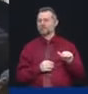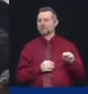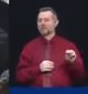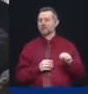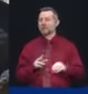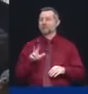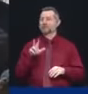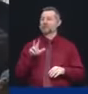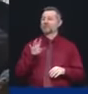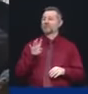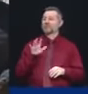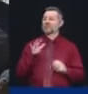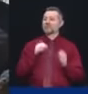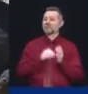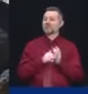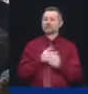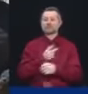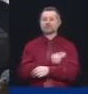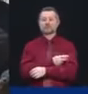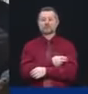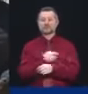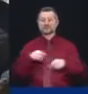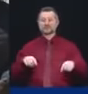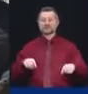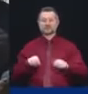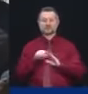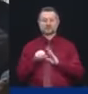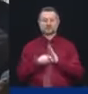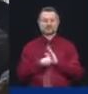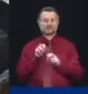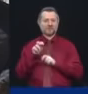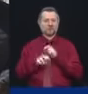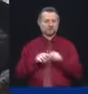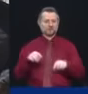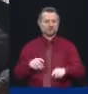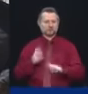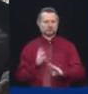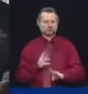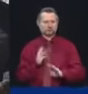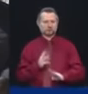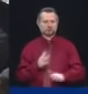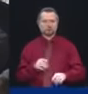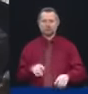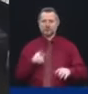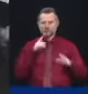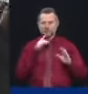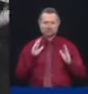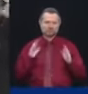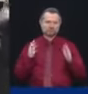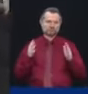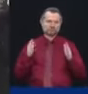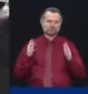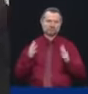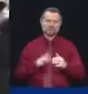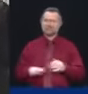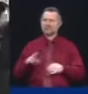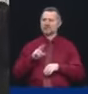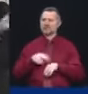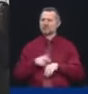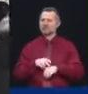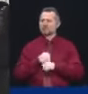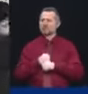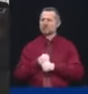345,000 shots at the state fair. Let's give the whole team at the state fair and the National Guard a round of